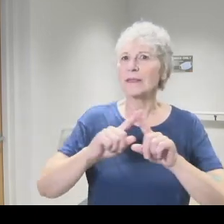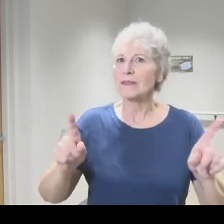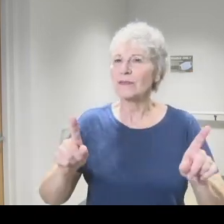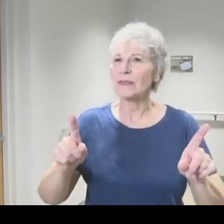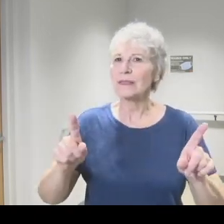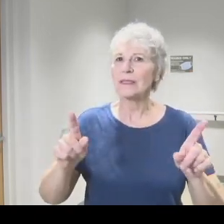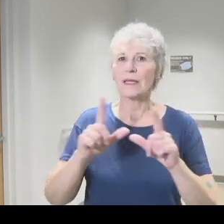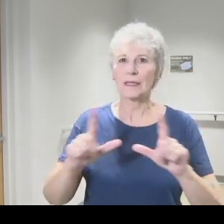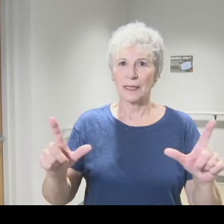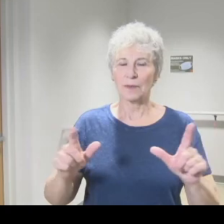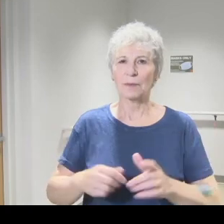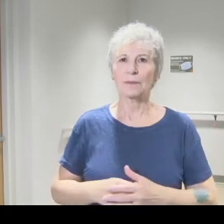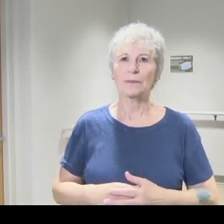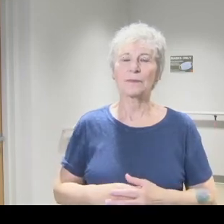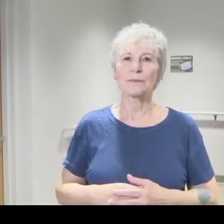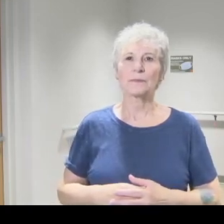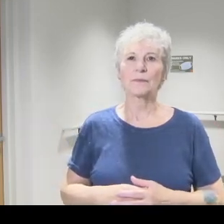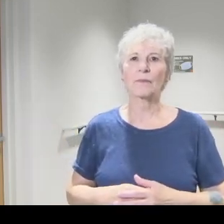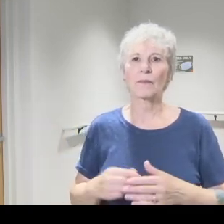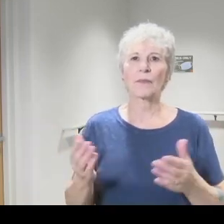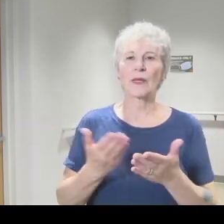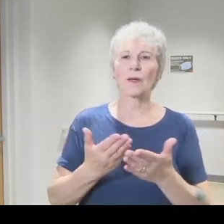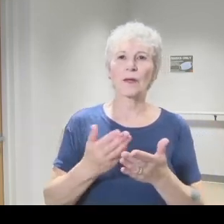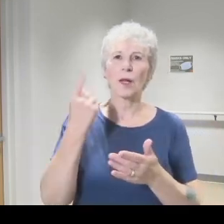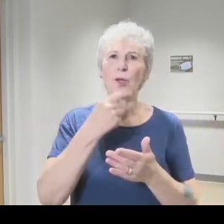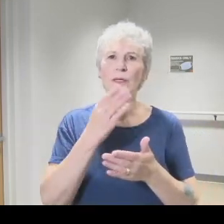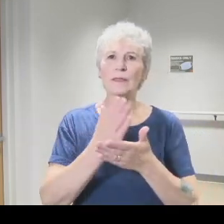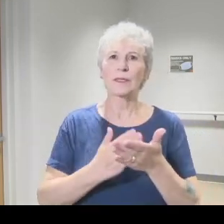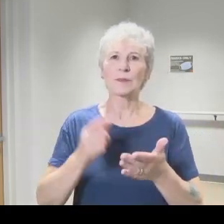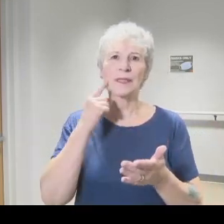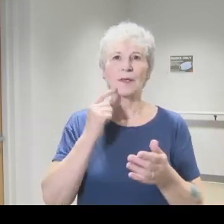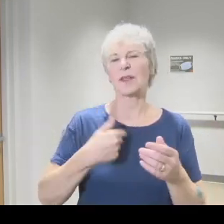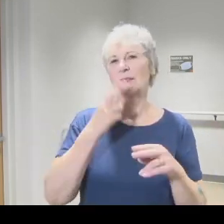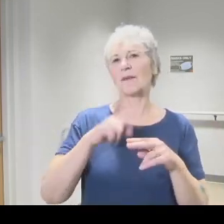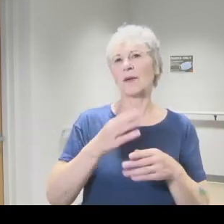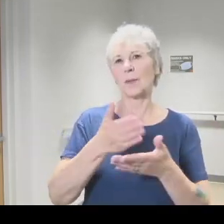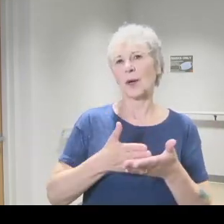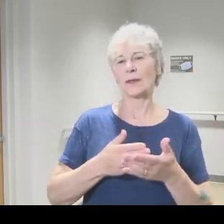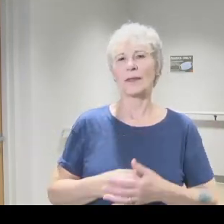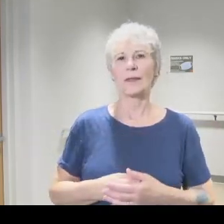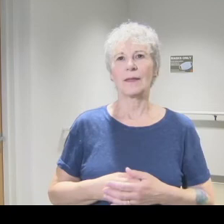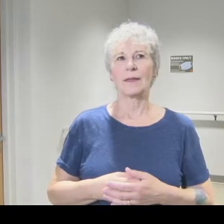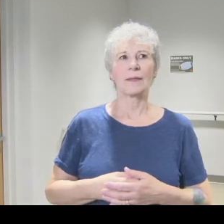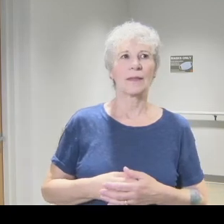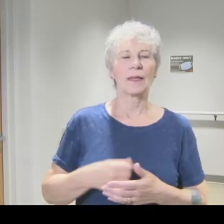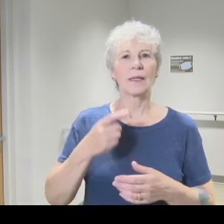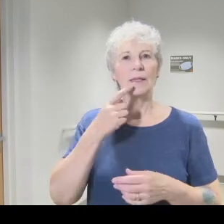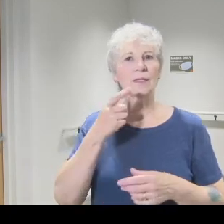them. Here we go. Let's look at some sounds. This is the fun part. Well, listen to the